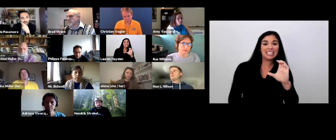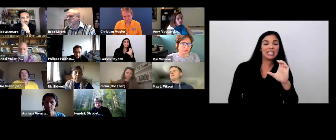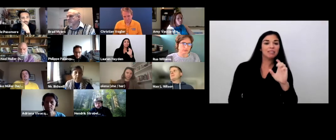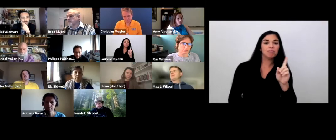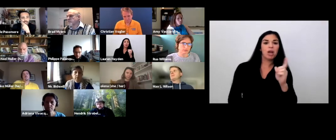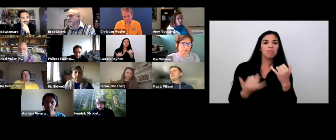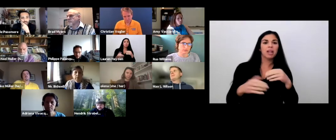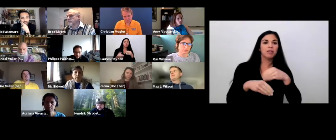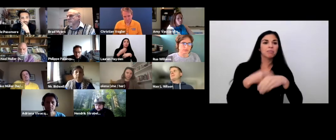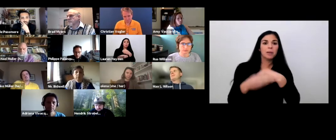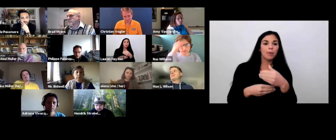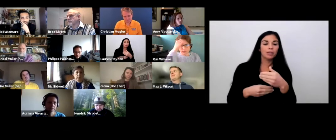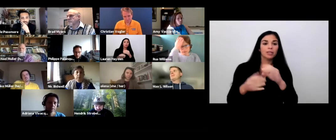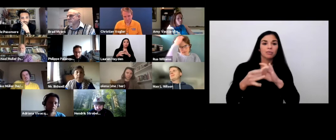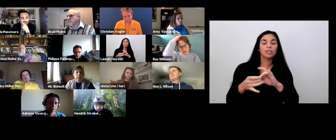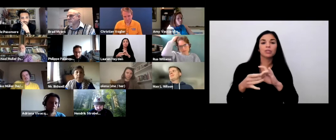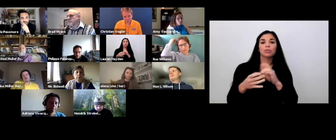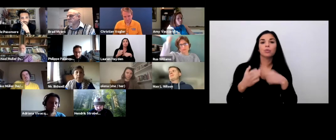what Ruha is saying?